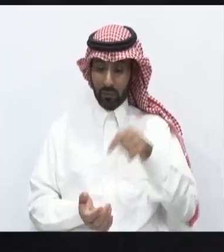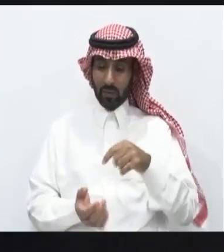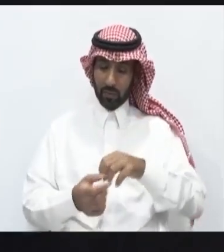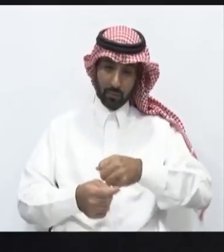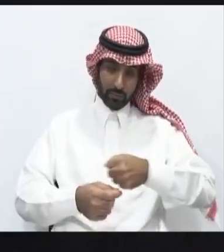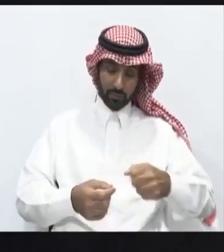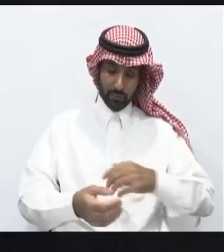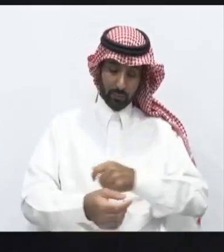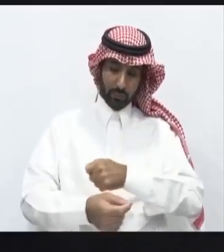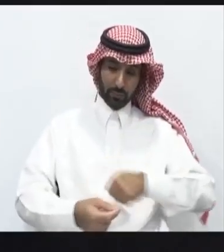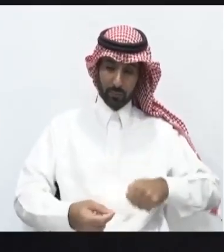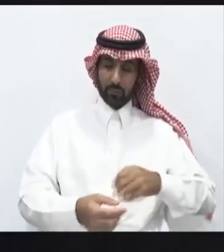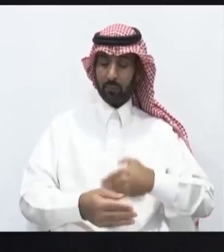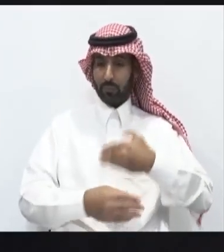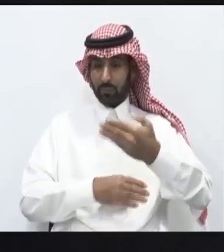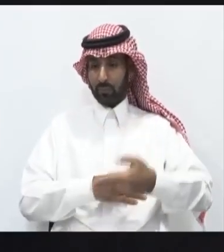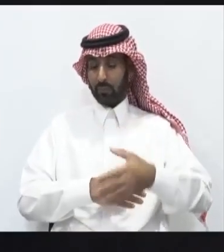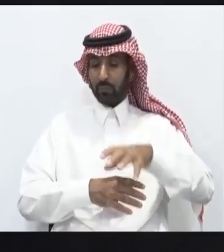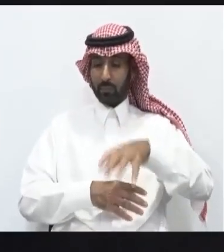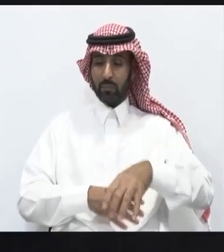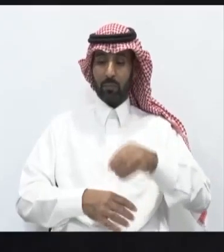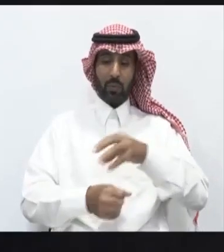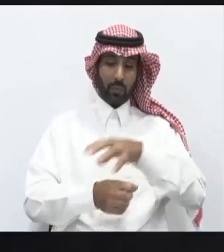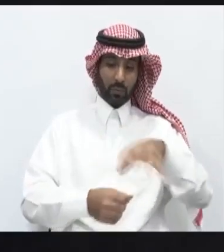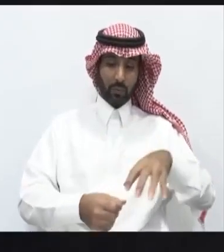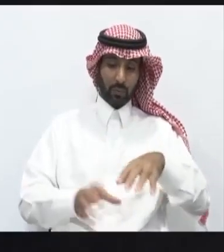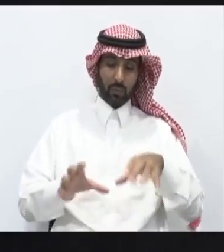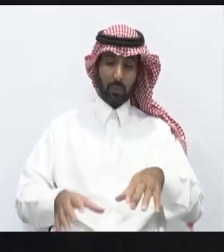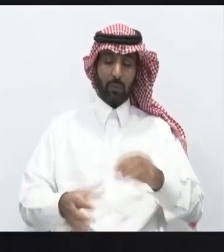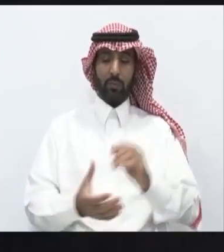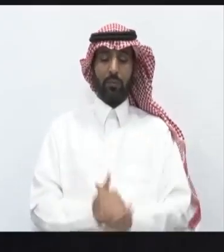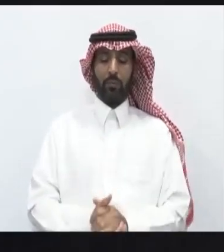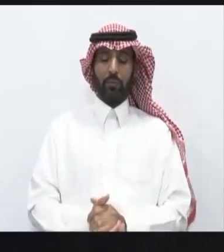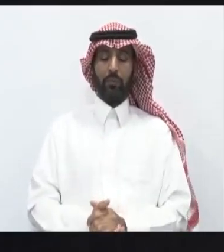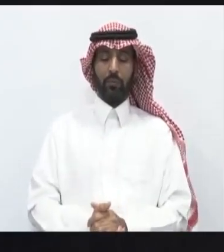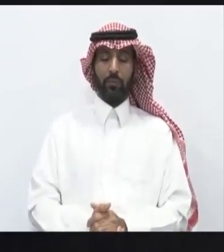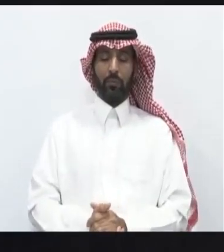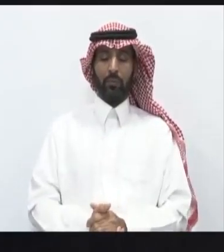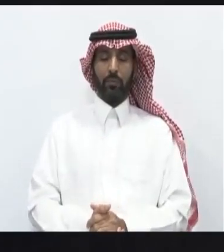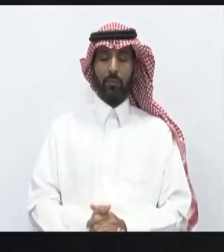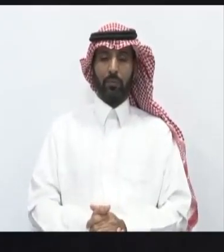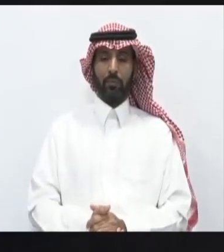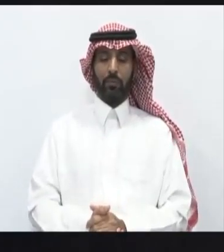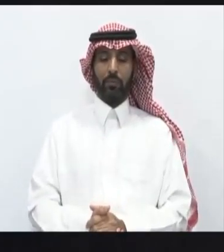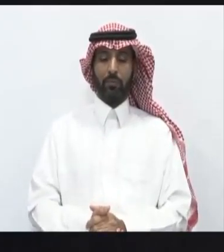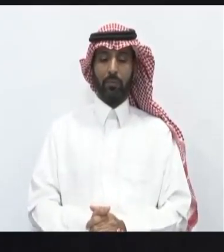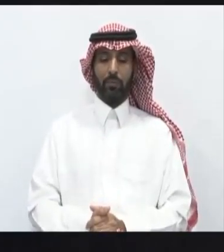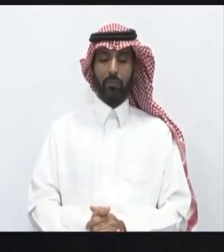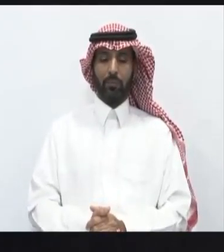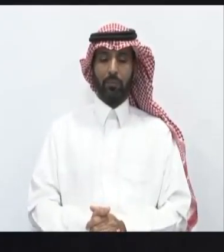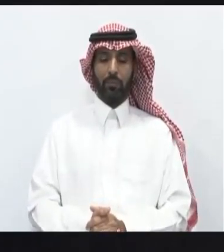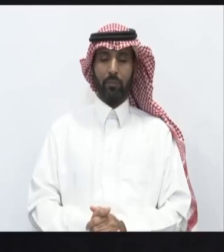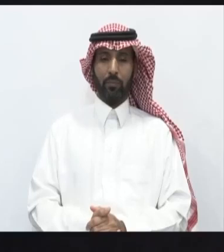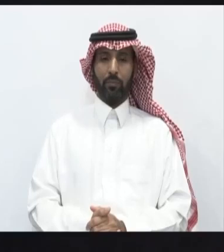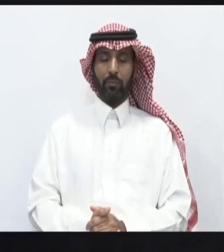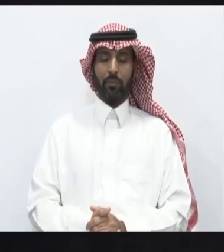out some of these that that he mentions. So listen again and remember to take notes while